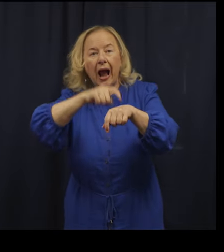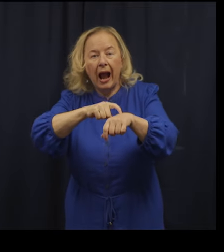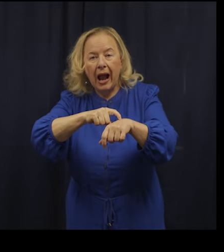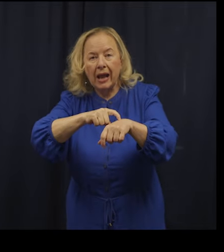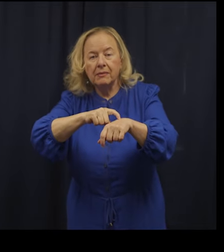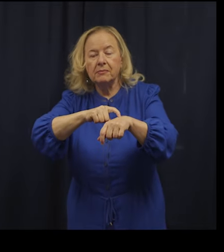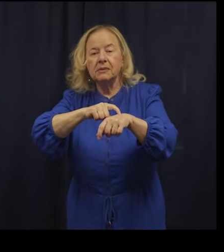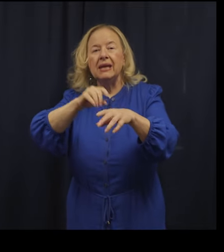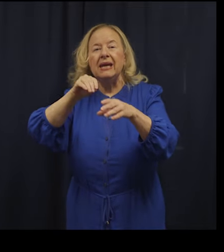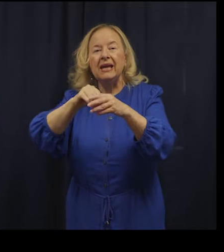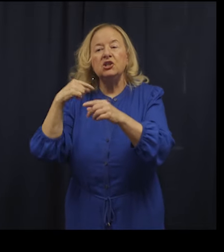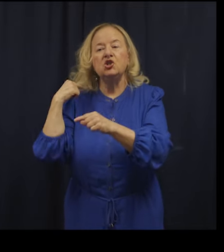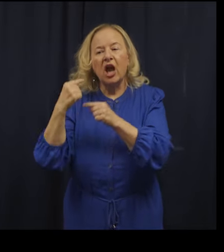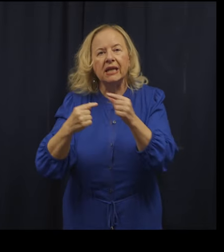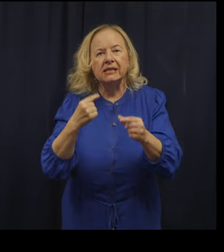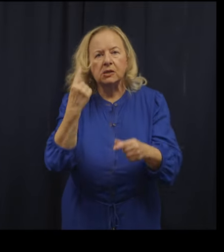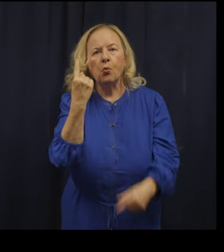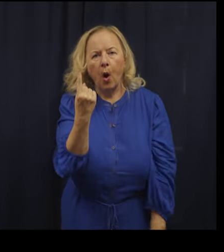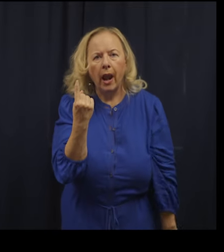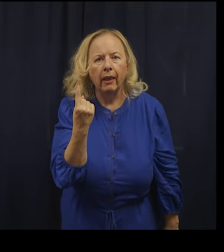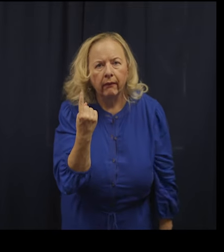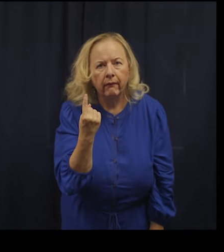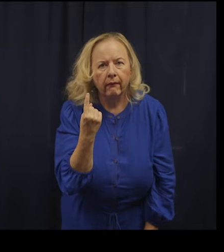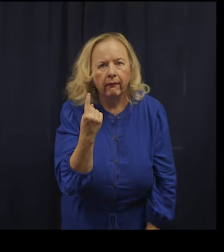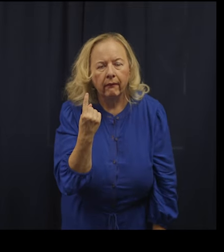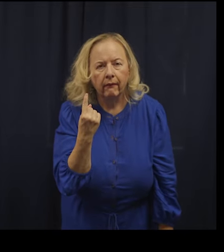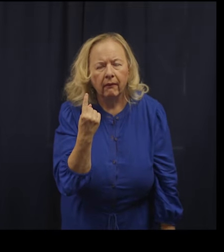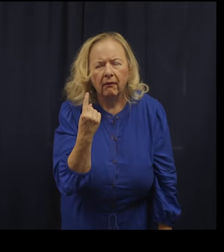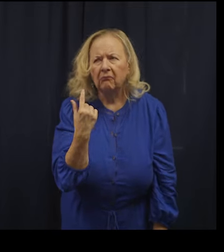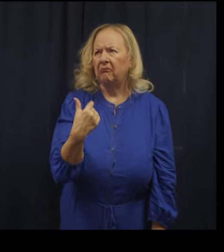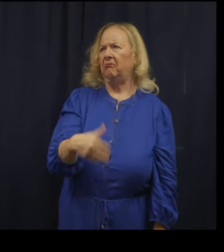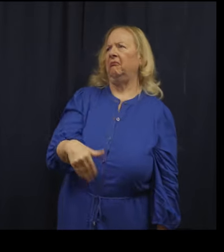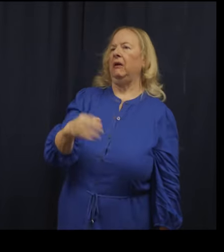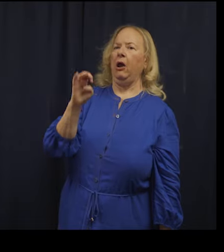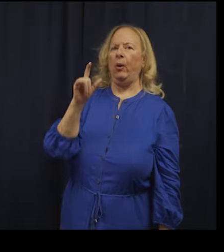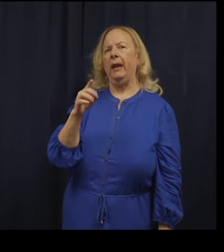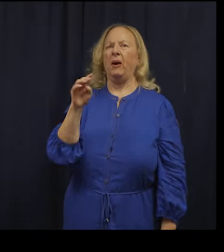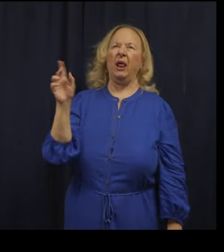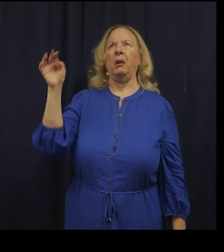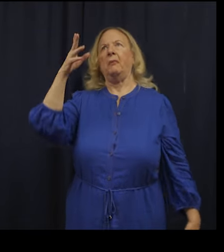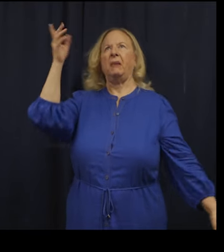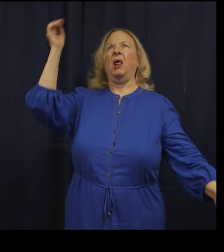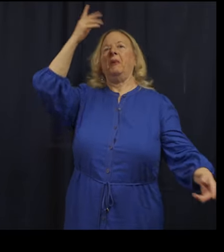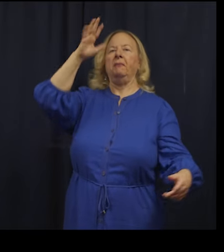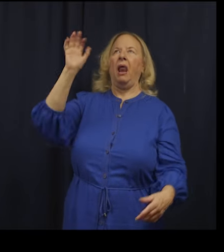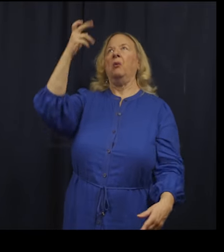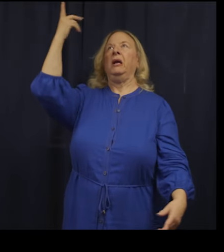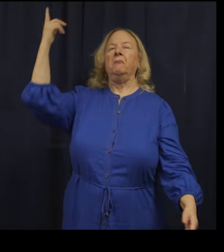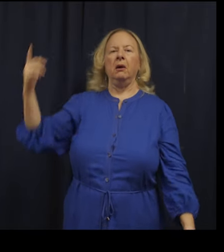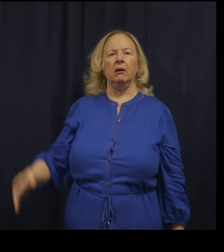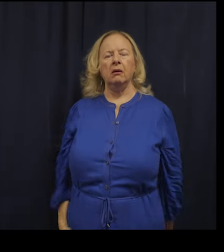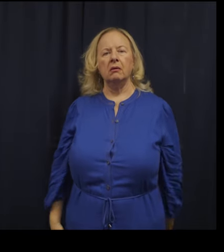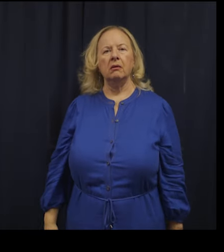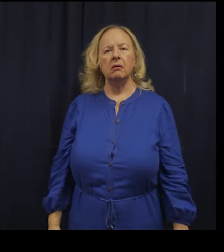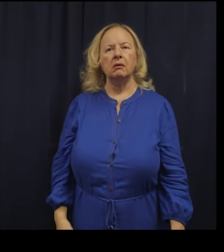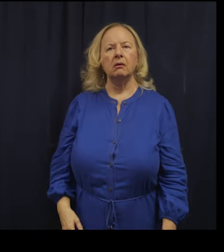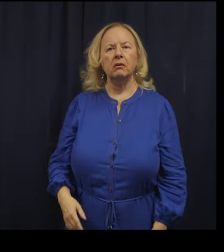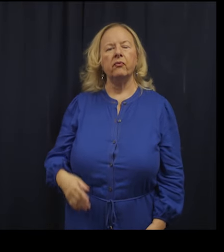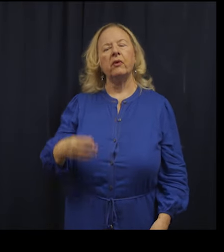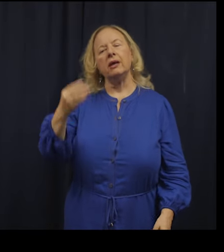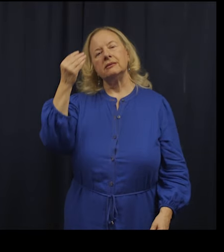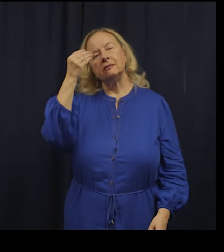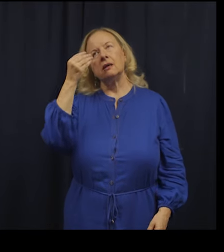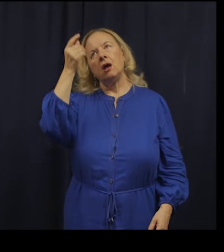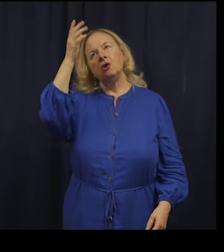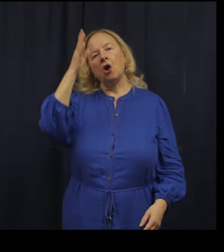times just in Genesis 1. Just, it's always Elohim, Elohim, Elohim, Elohim. Because that's